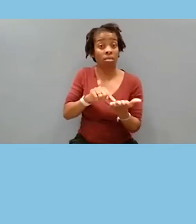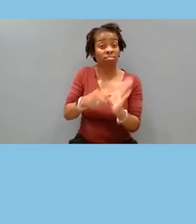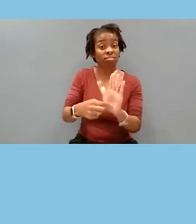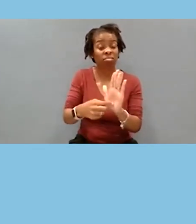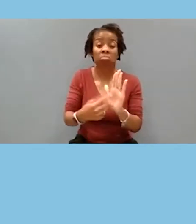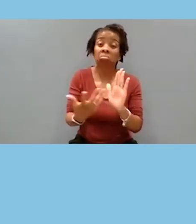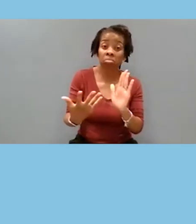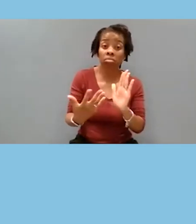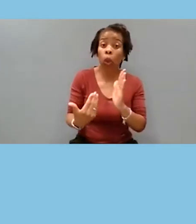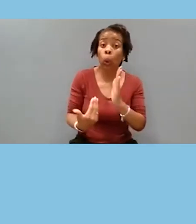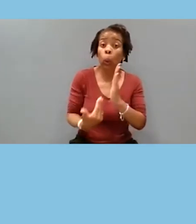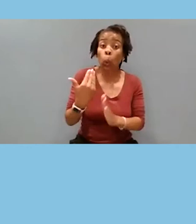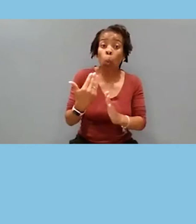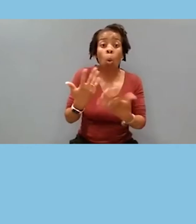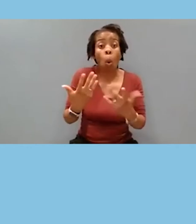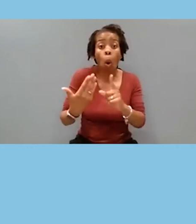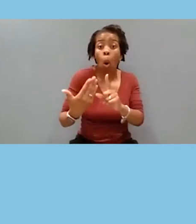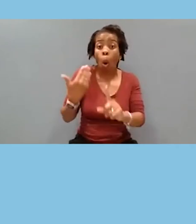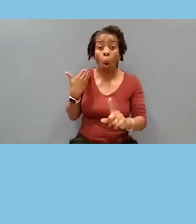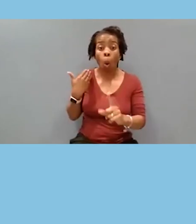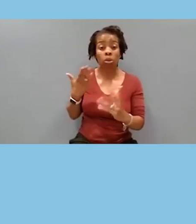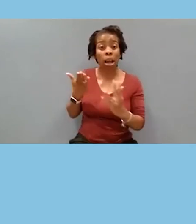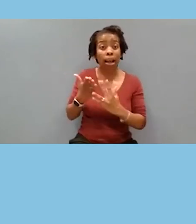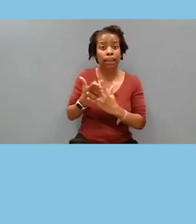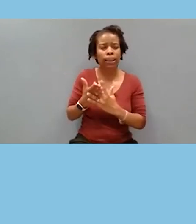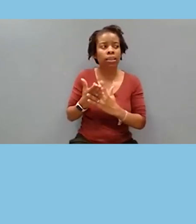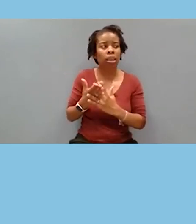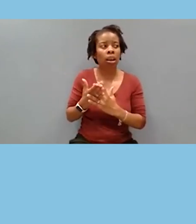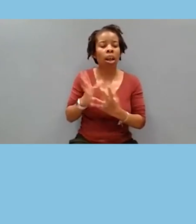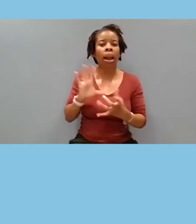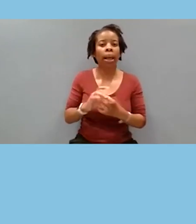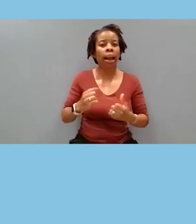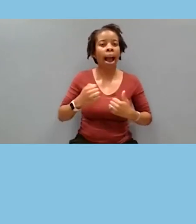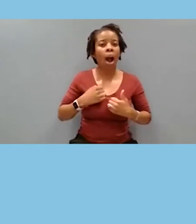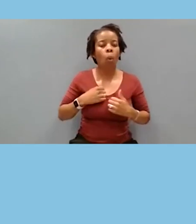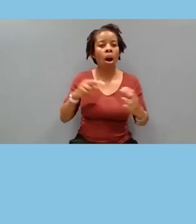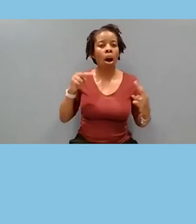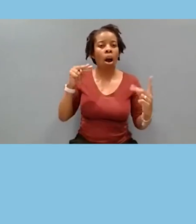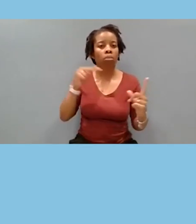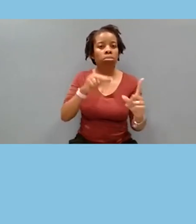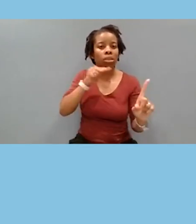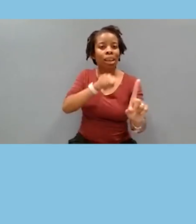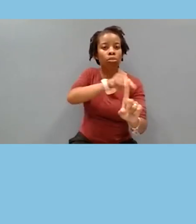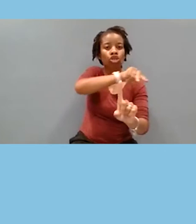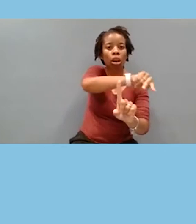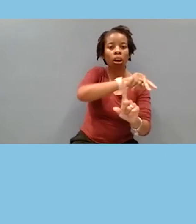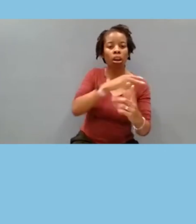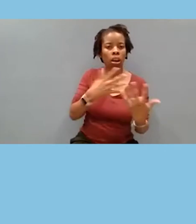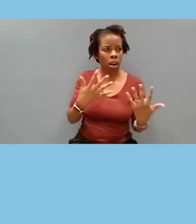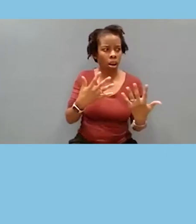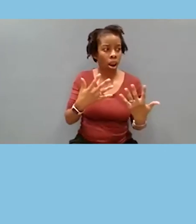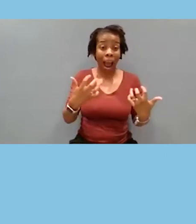old, are really forms of perception, ways of sensing and imagining people and their